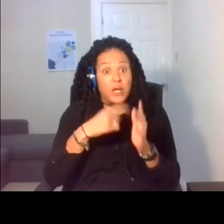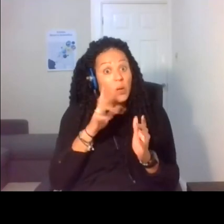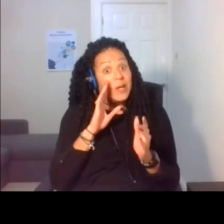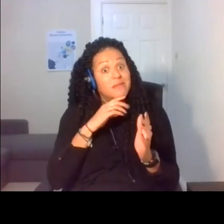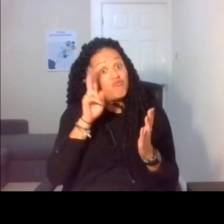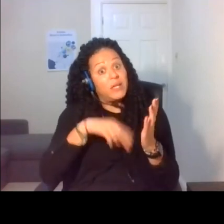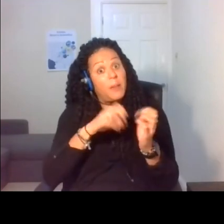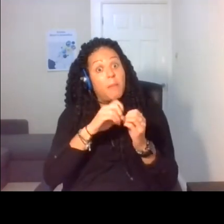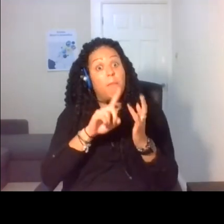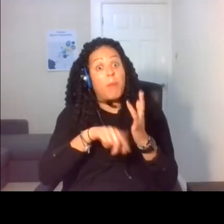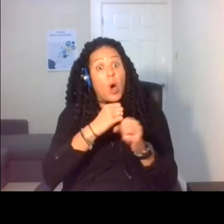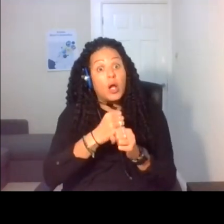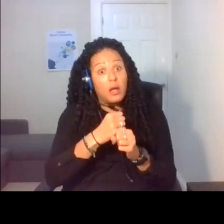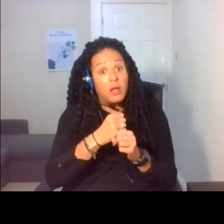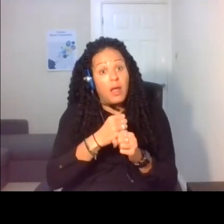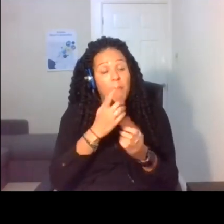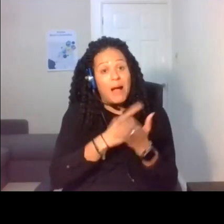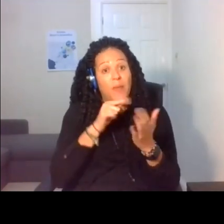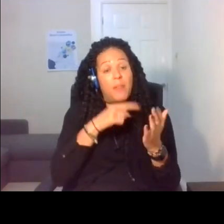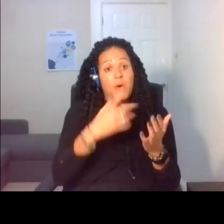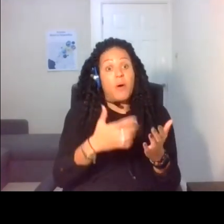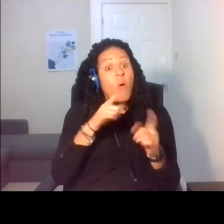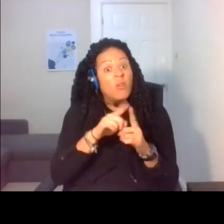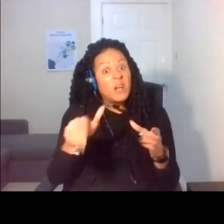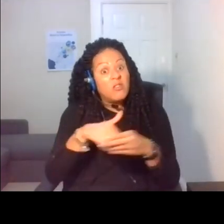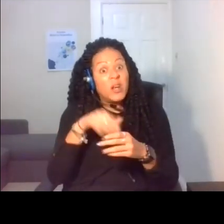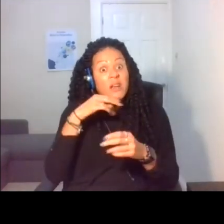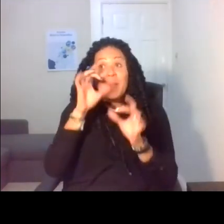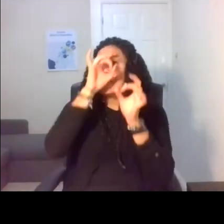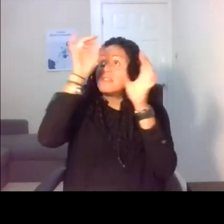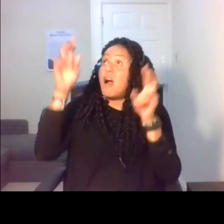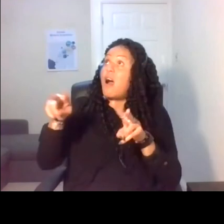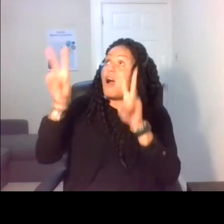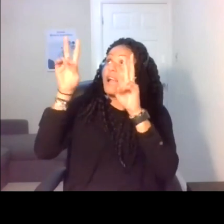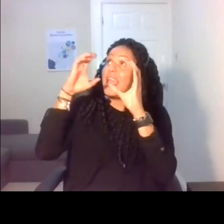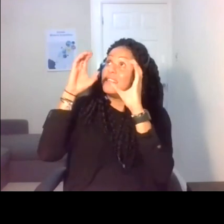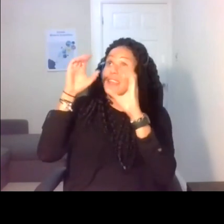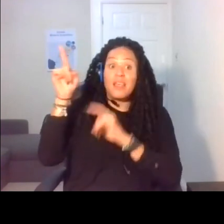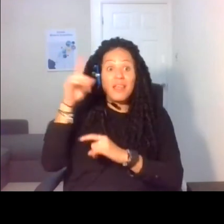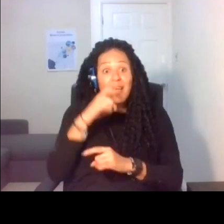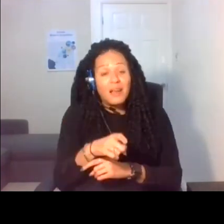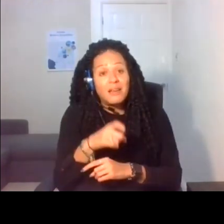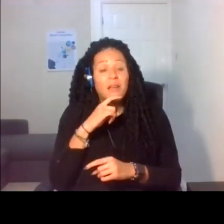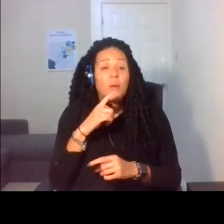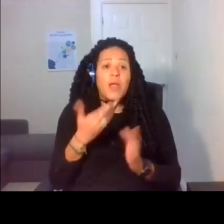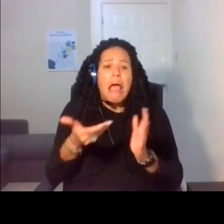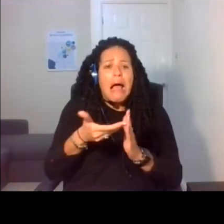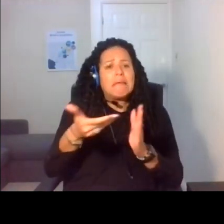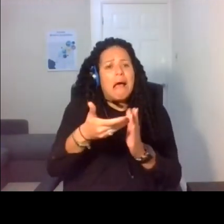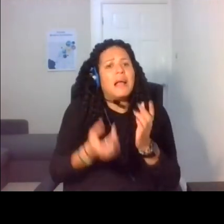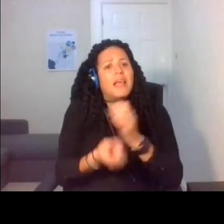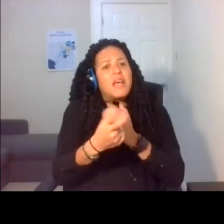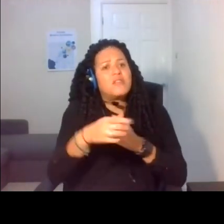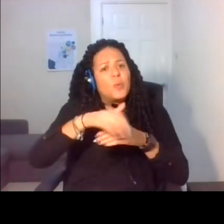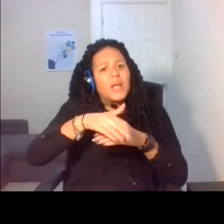also take part in stargazing. So there really is something for everybody. We're continually adding events to the calendar, so please keep checking